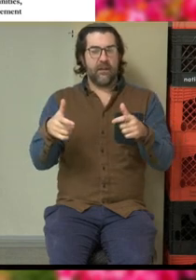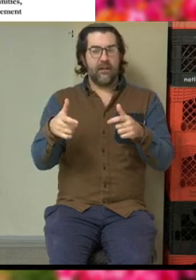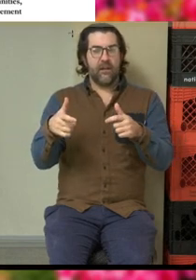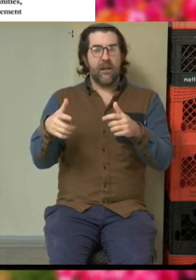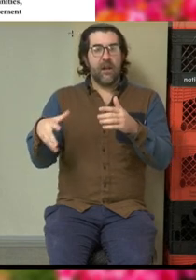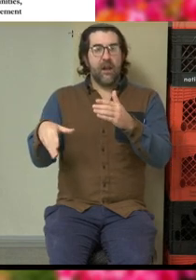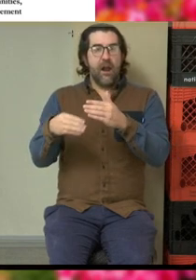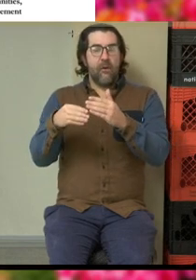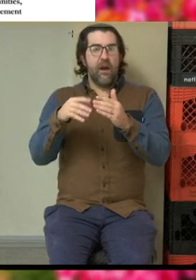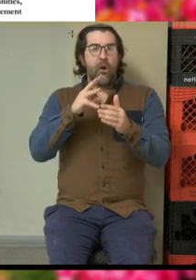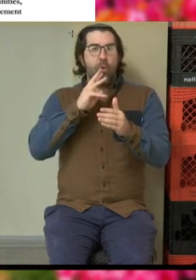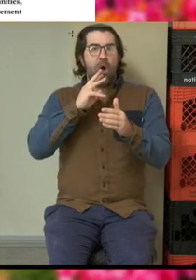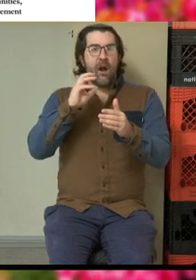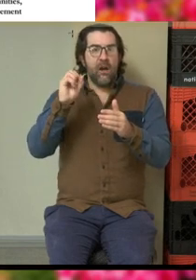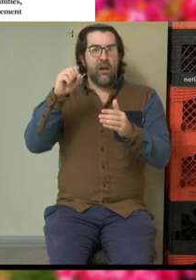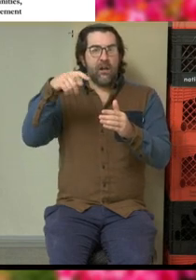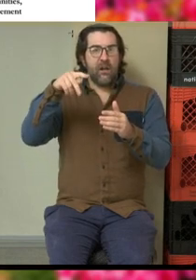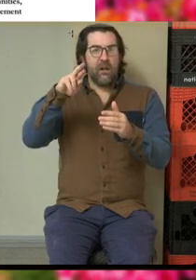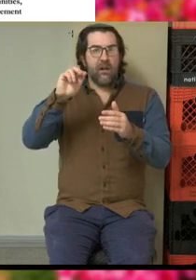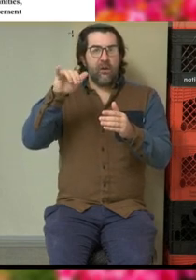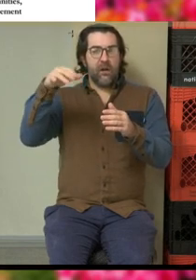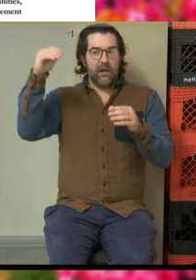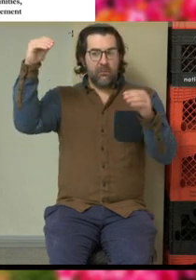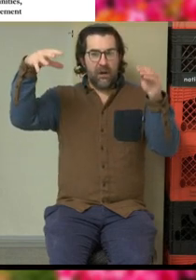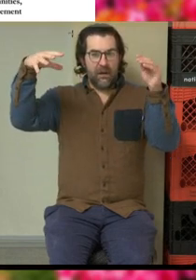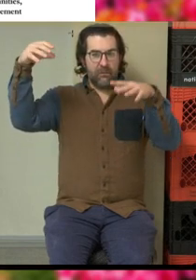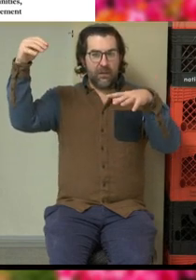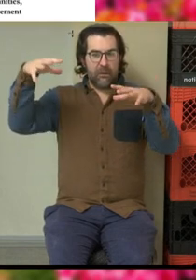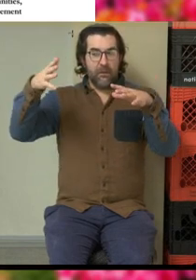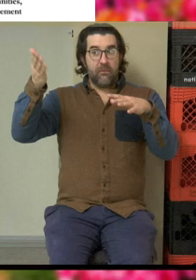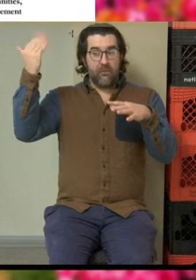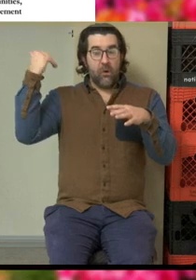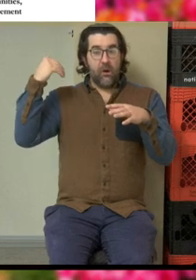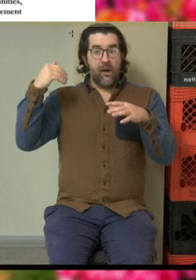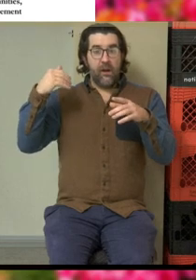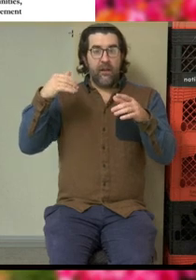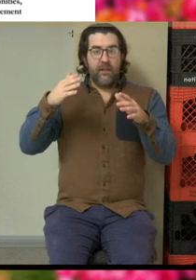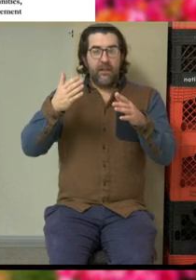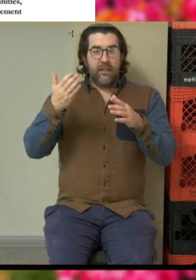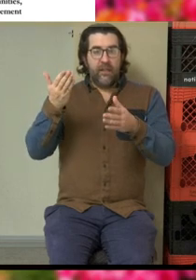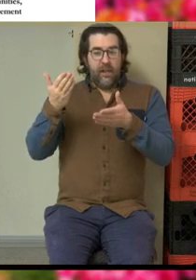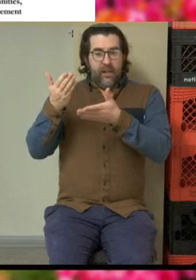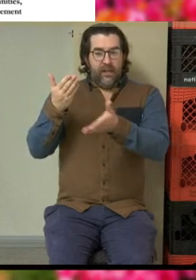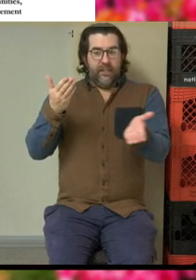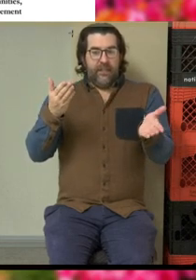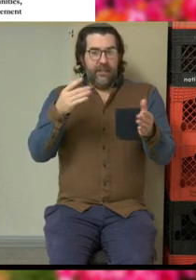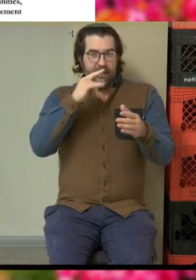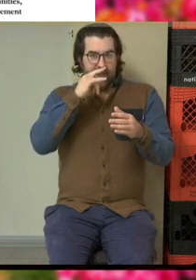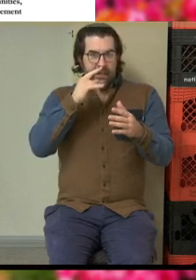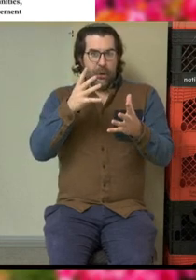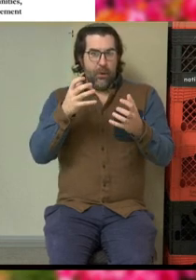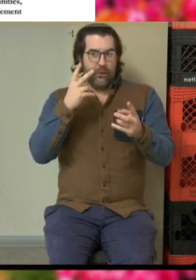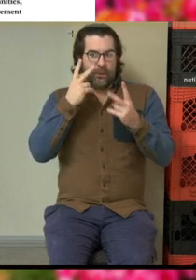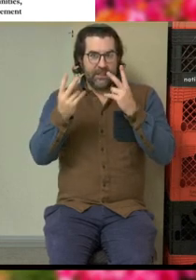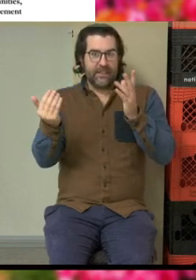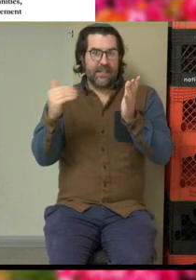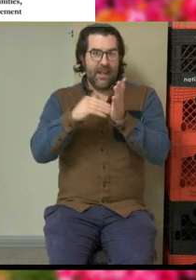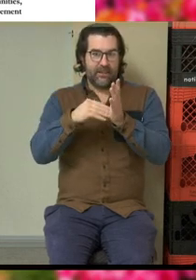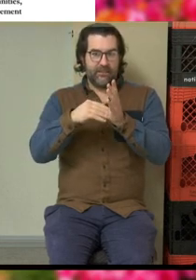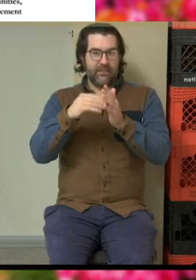the spray features that were previously in the park, that the kids really want to see added back into the